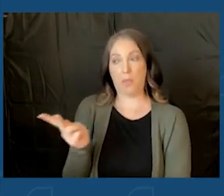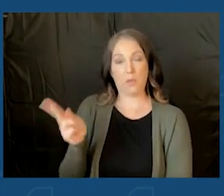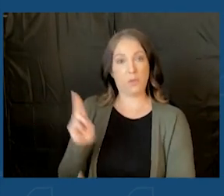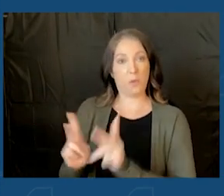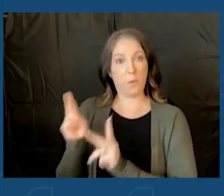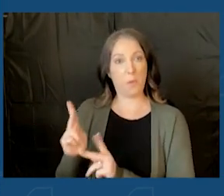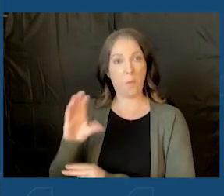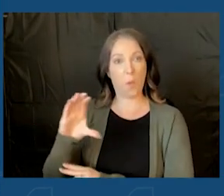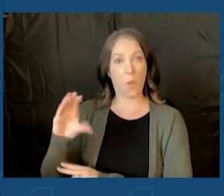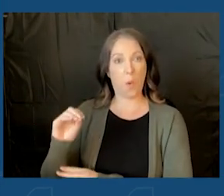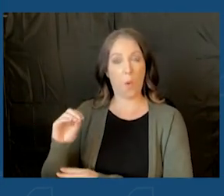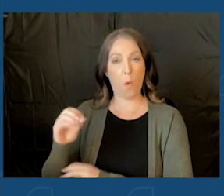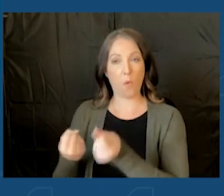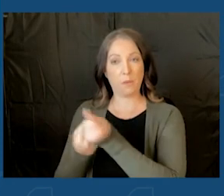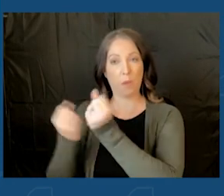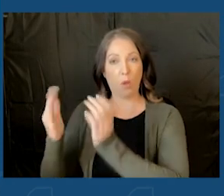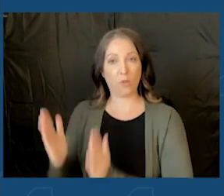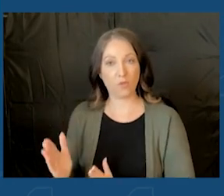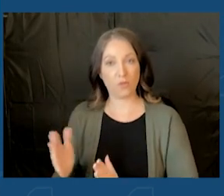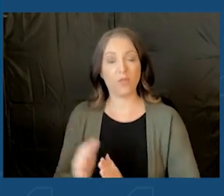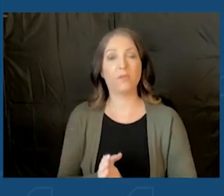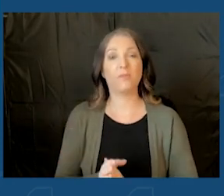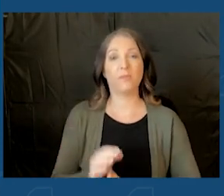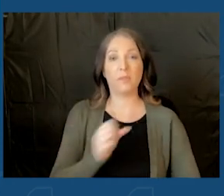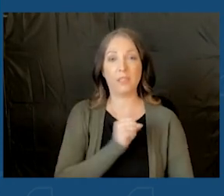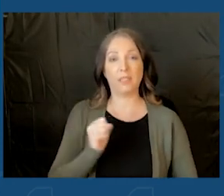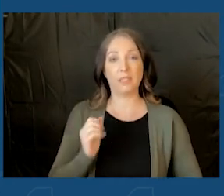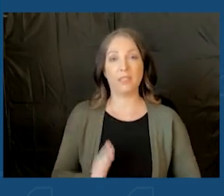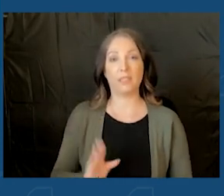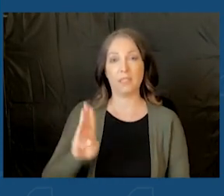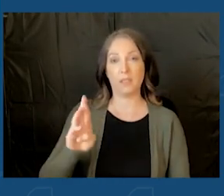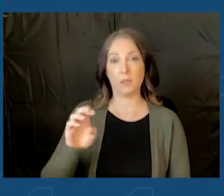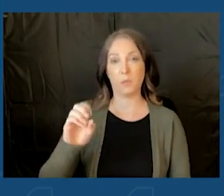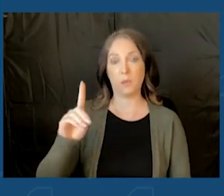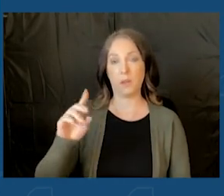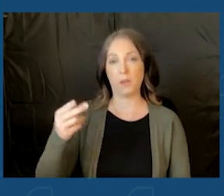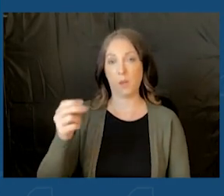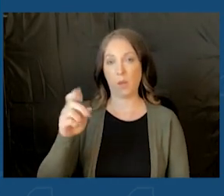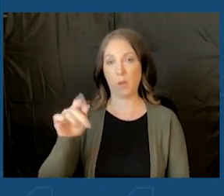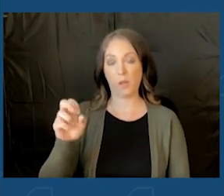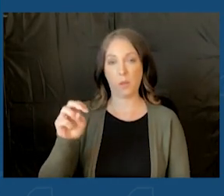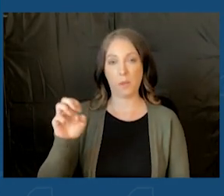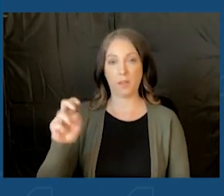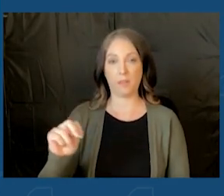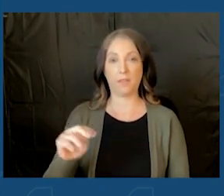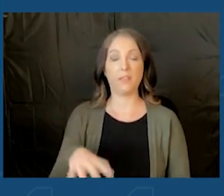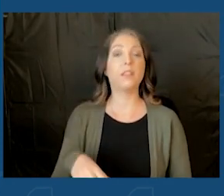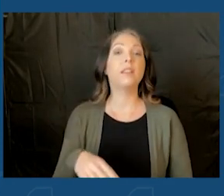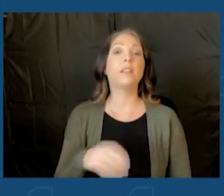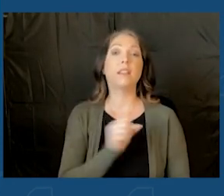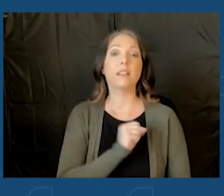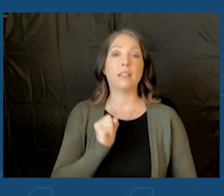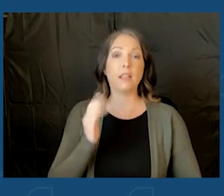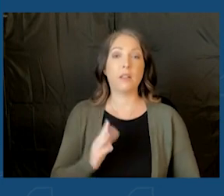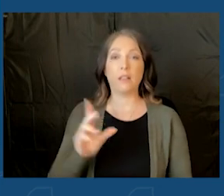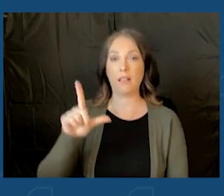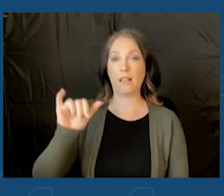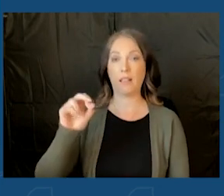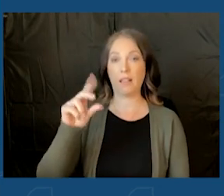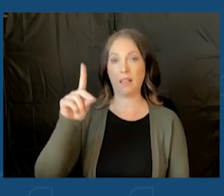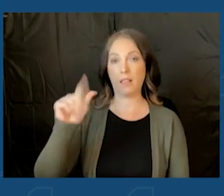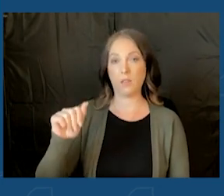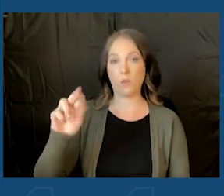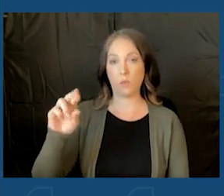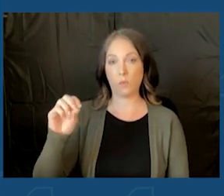two legislators, Senator Brad Hoyleman and Assemblymember Linda Rosenthal, who are the sponsors of the bill.